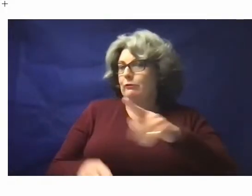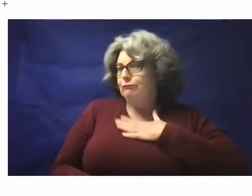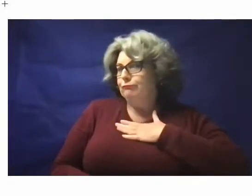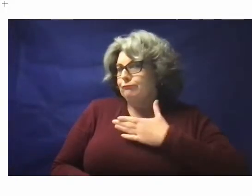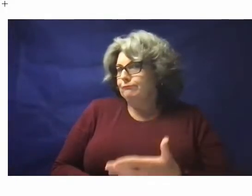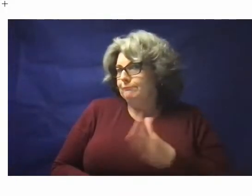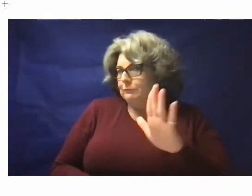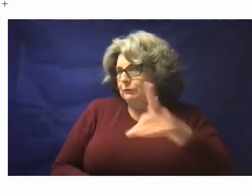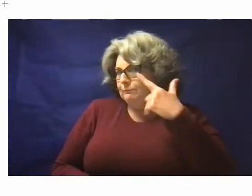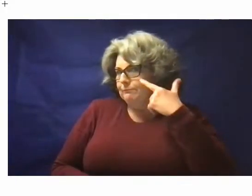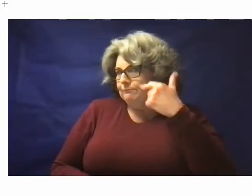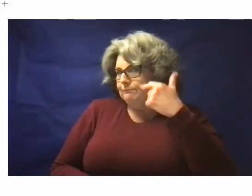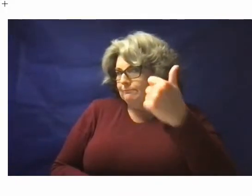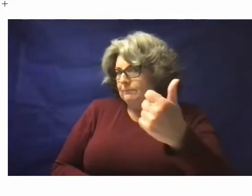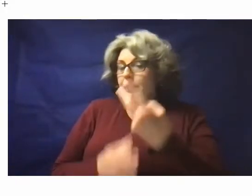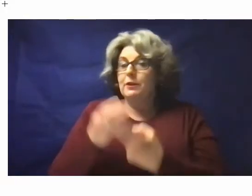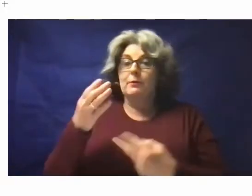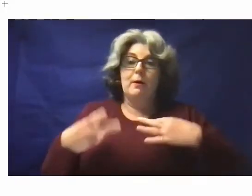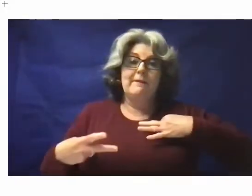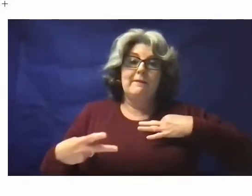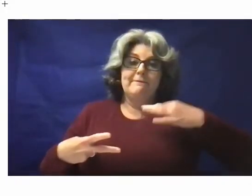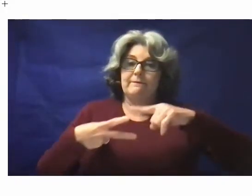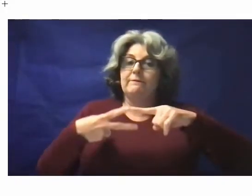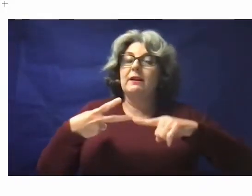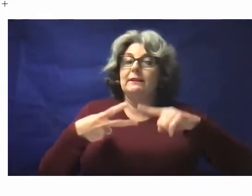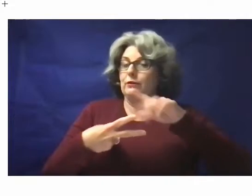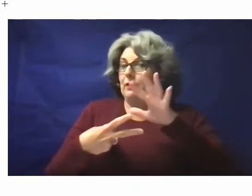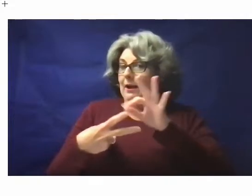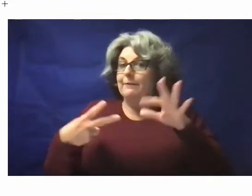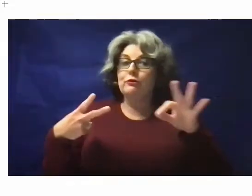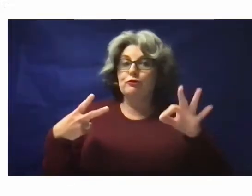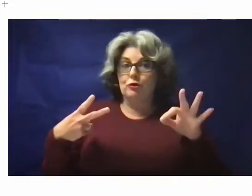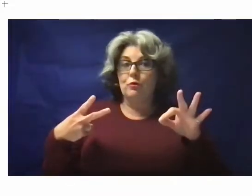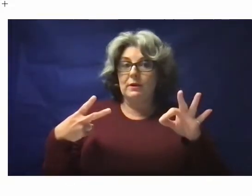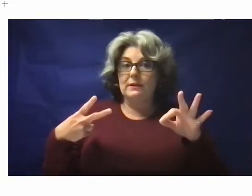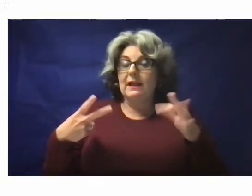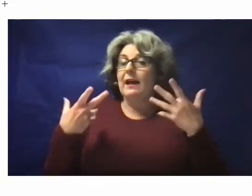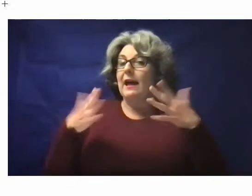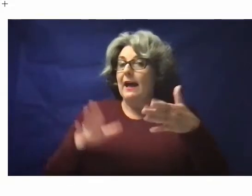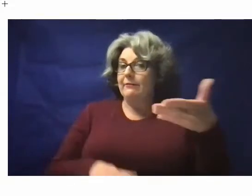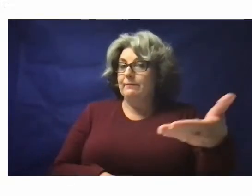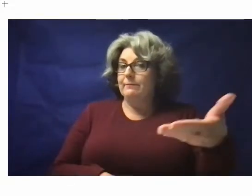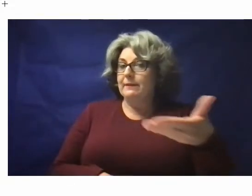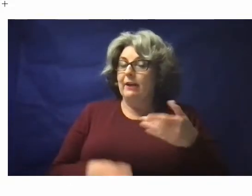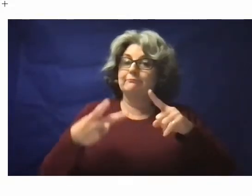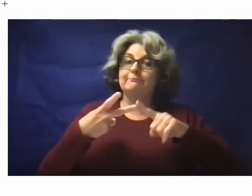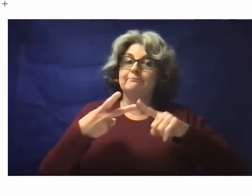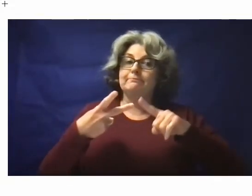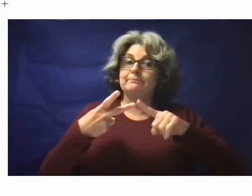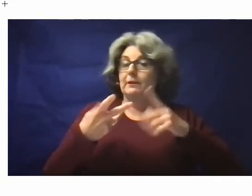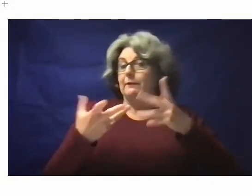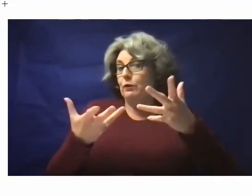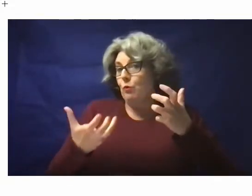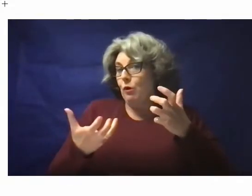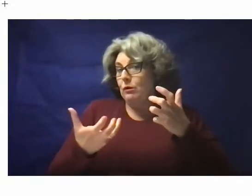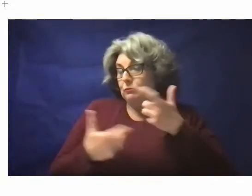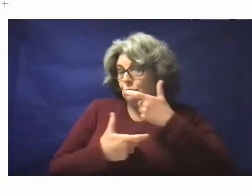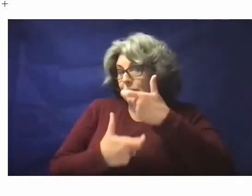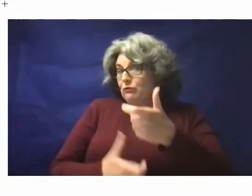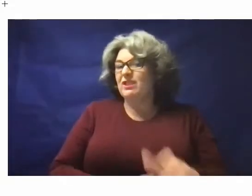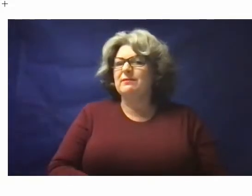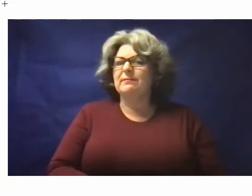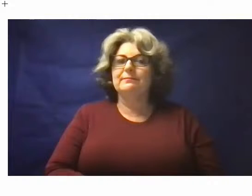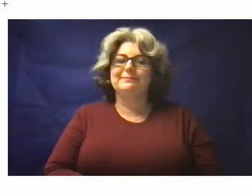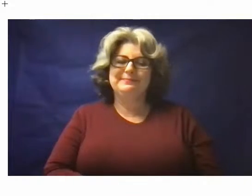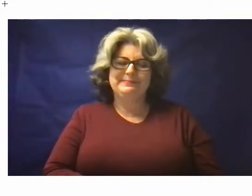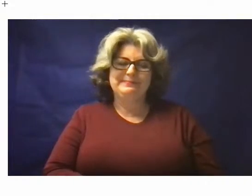they're both voluntary, and you have the choice after you've been appointed to do the second one if that's something that interests you.